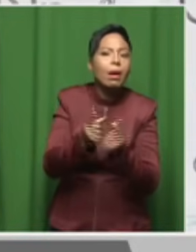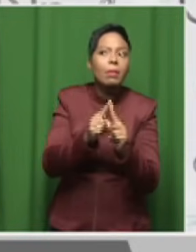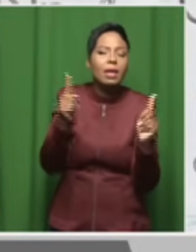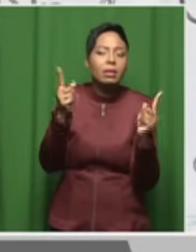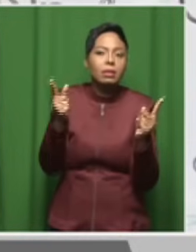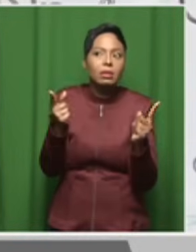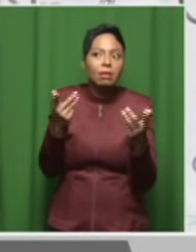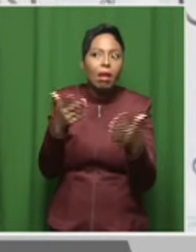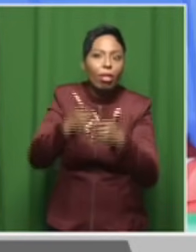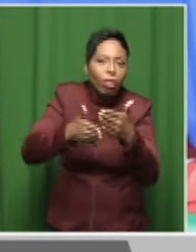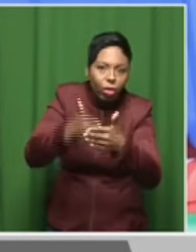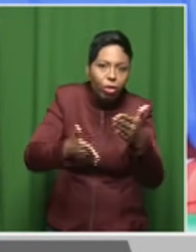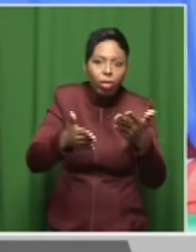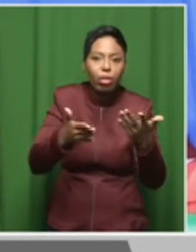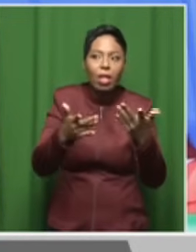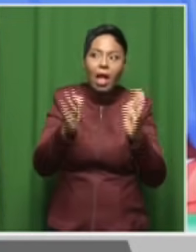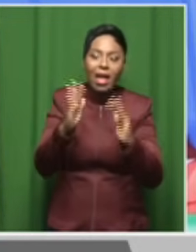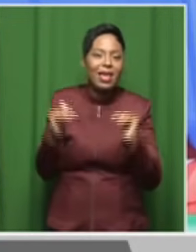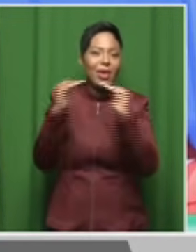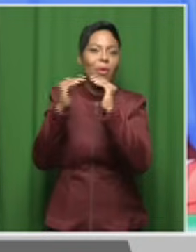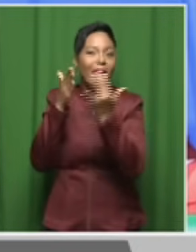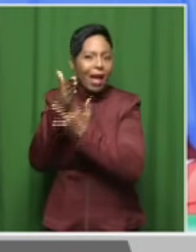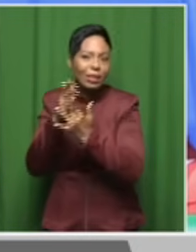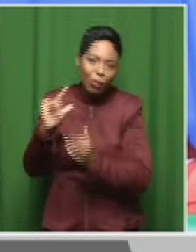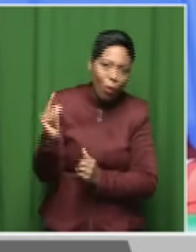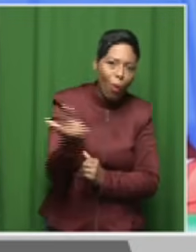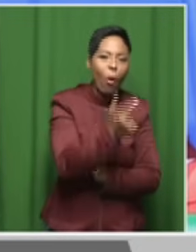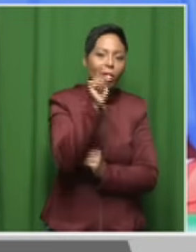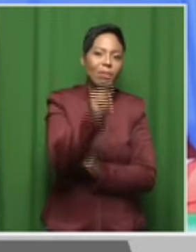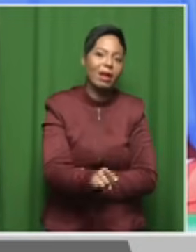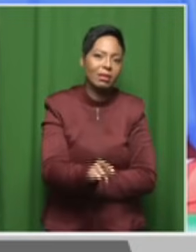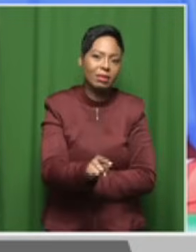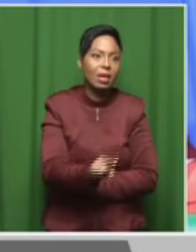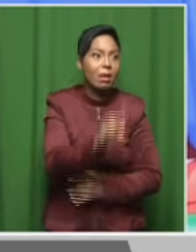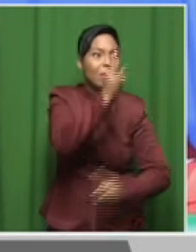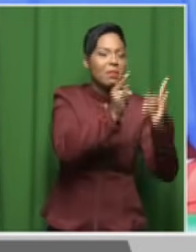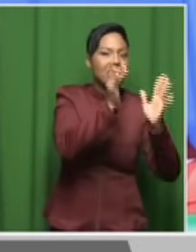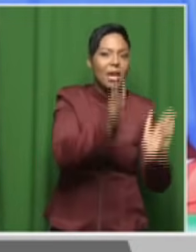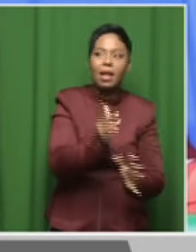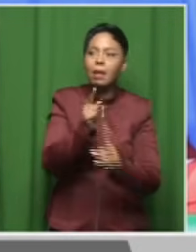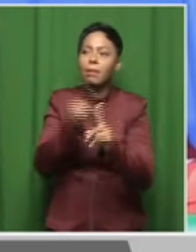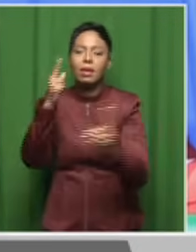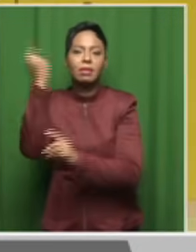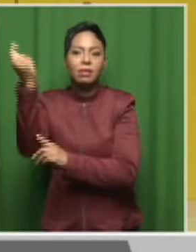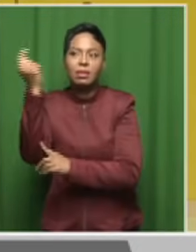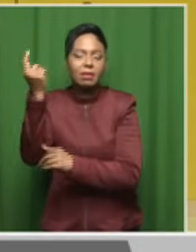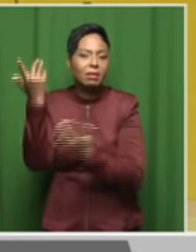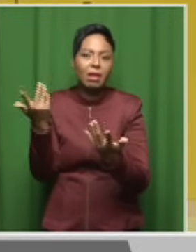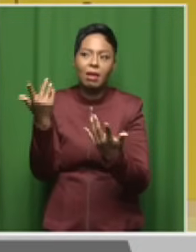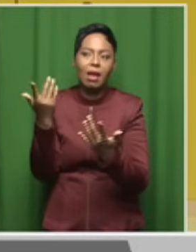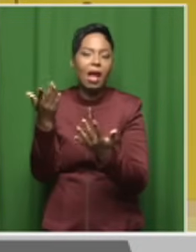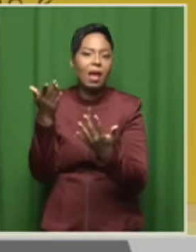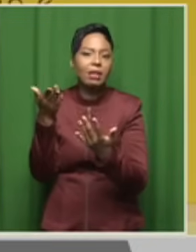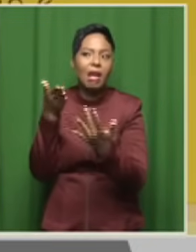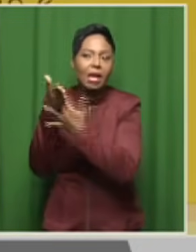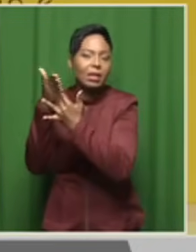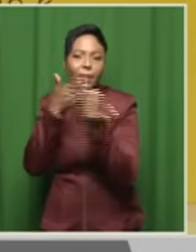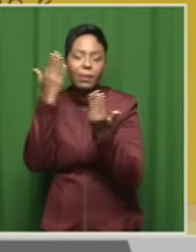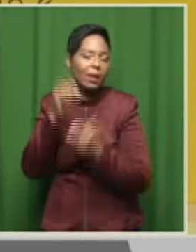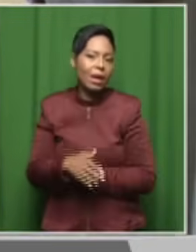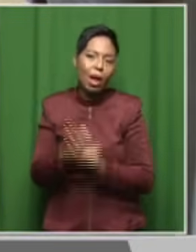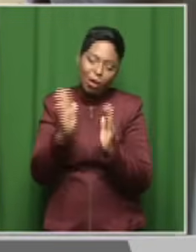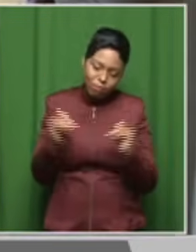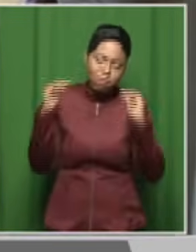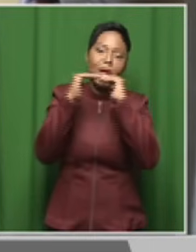century. Everybody should have equal access to affordable data. So therefore, inset